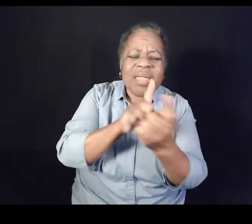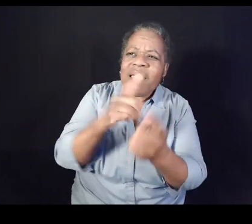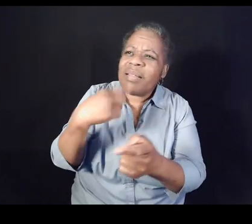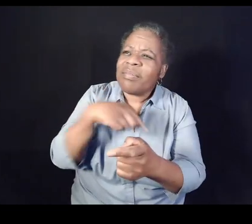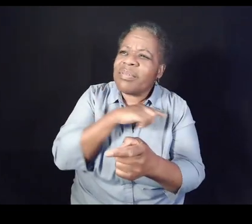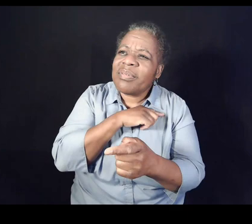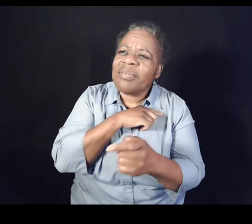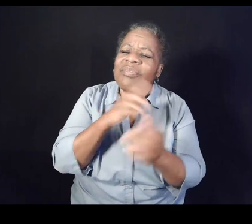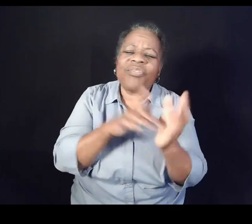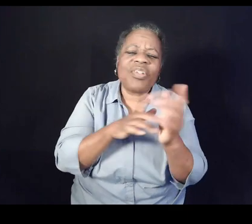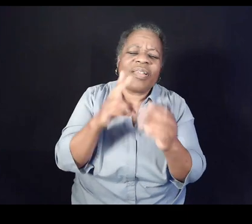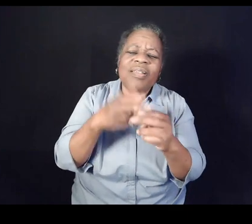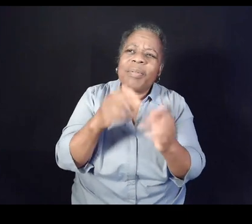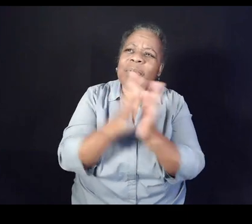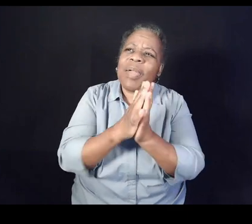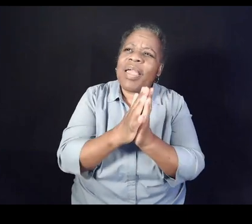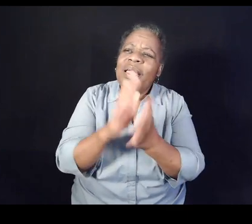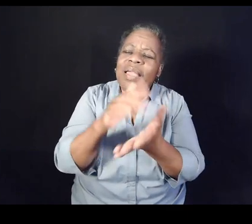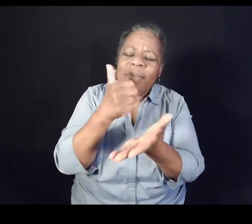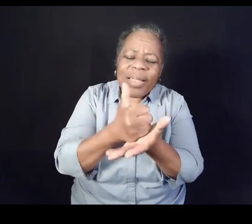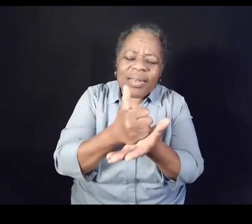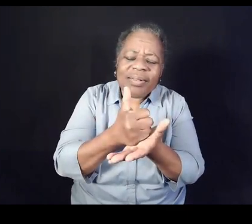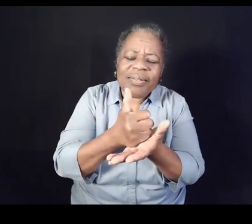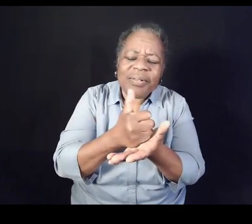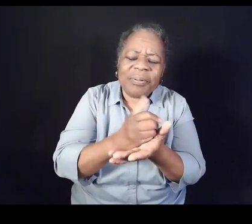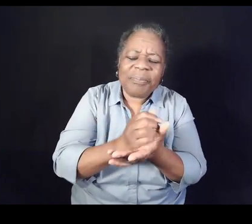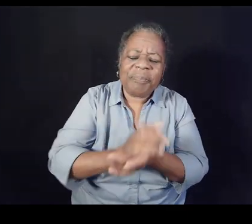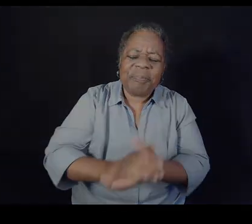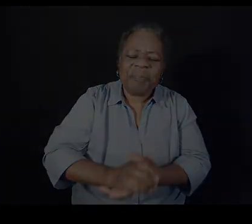In Jesus' name we pray. Amen.